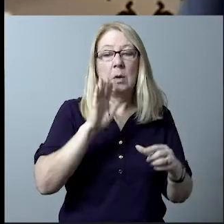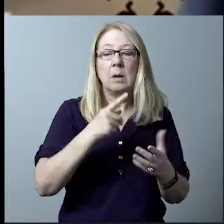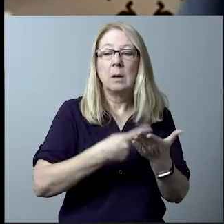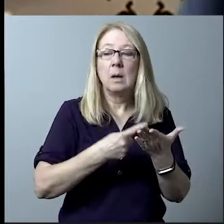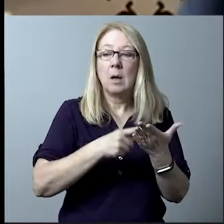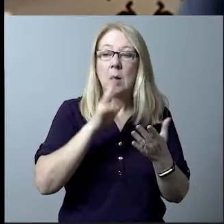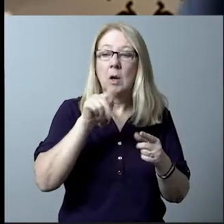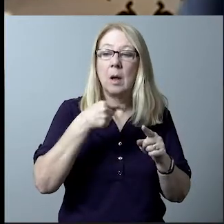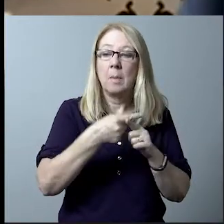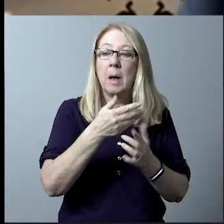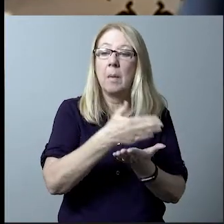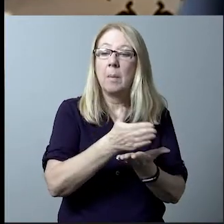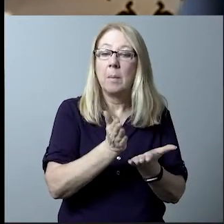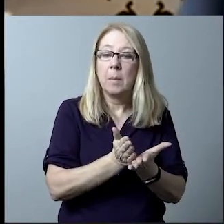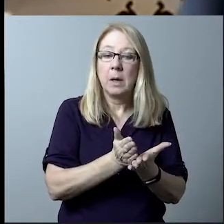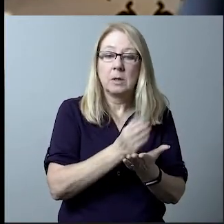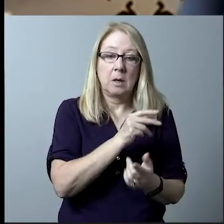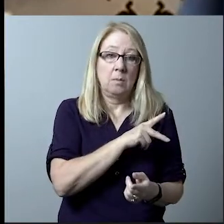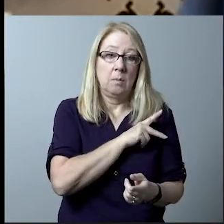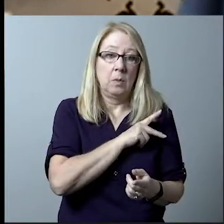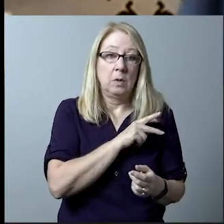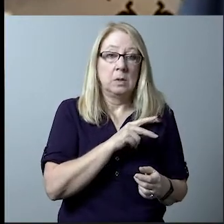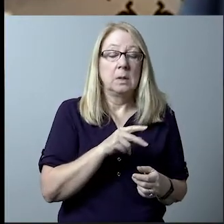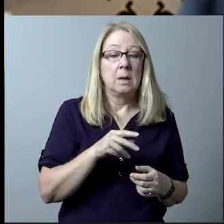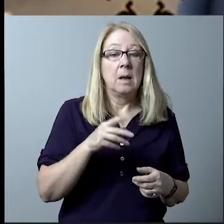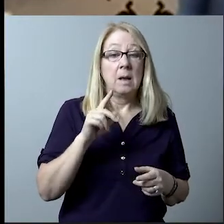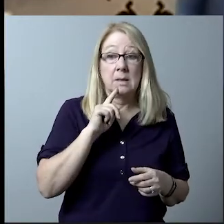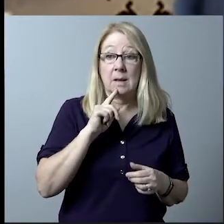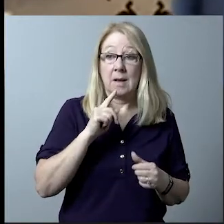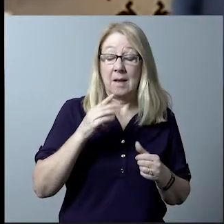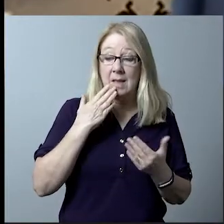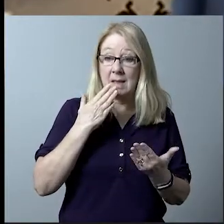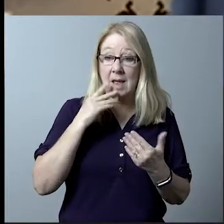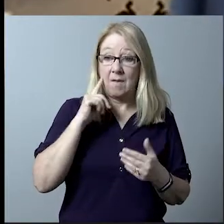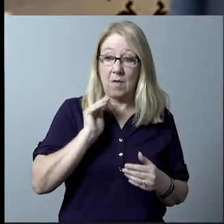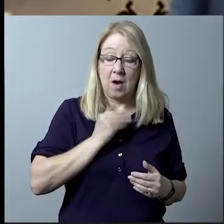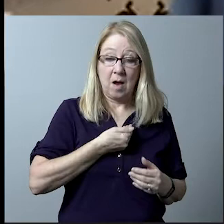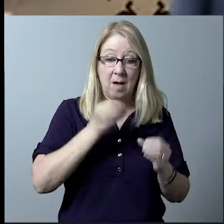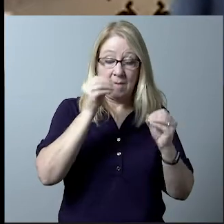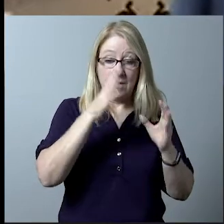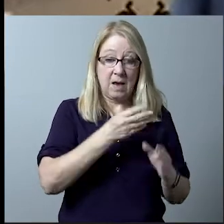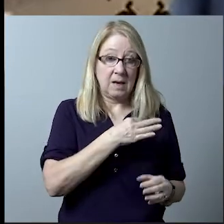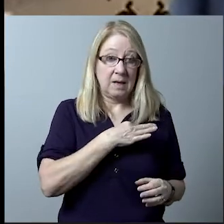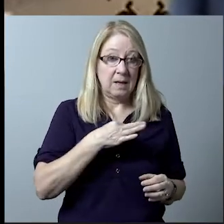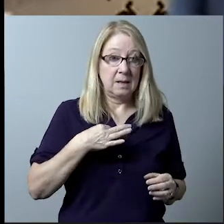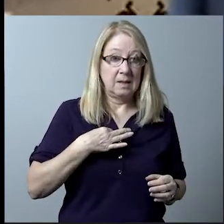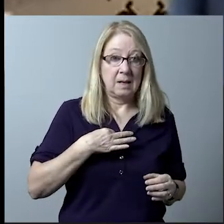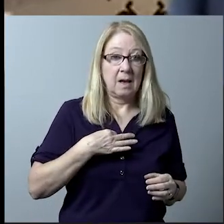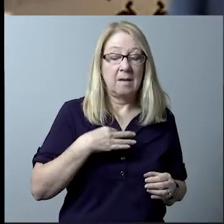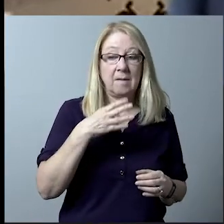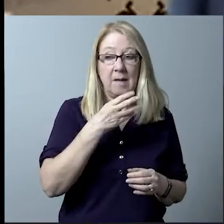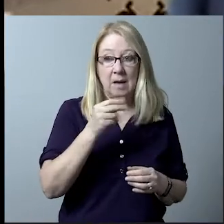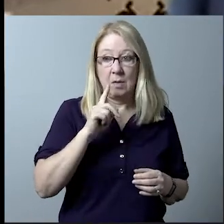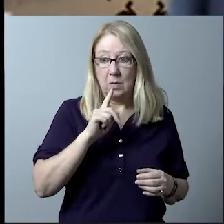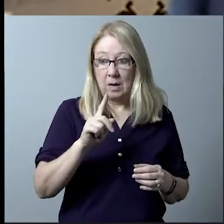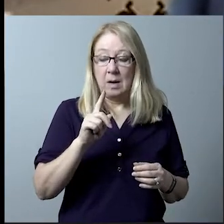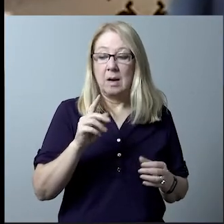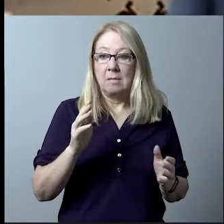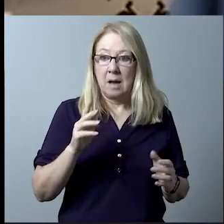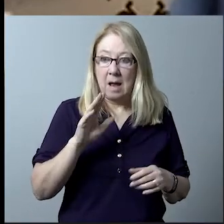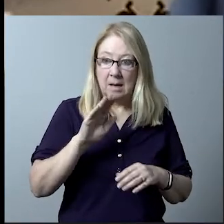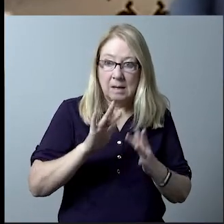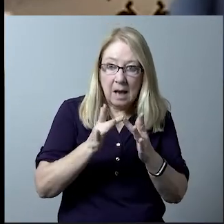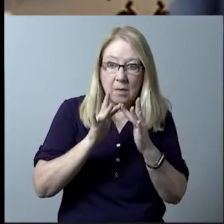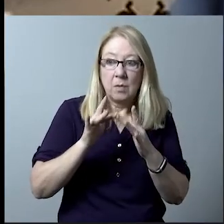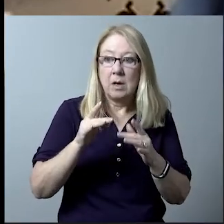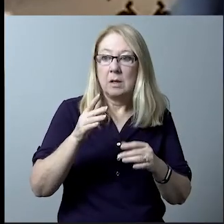more updates on the budget and personnel matters. Thanks to the efforts of our faculty and staff, including a truly